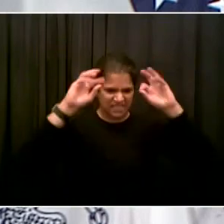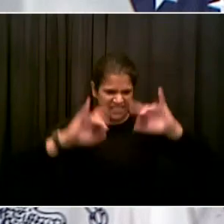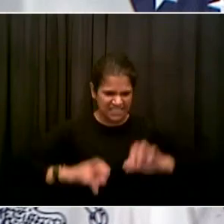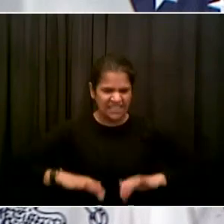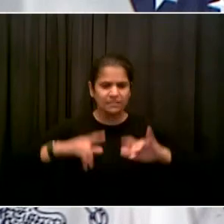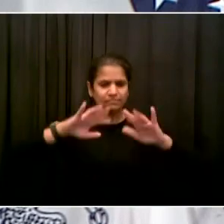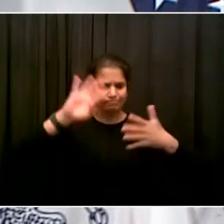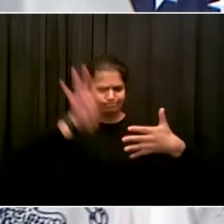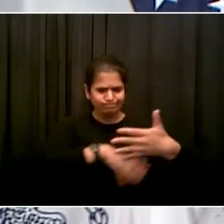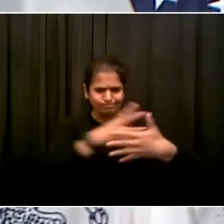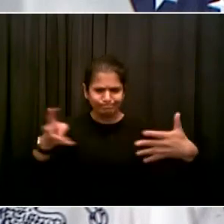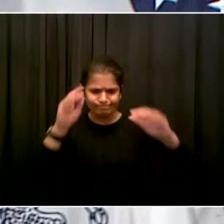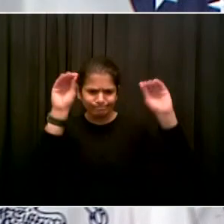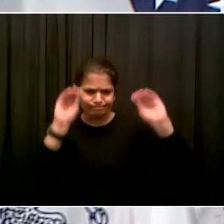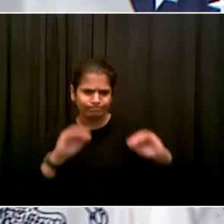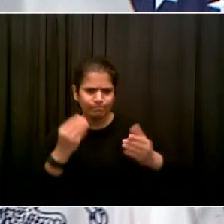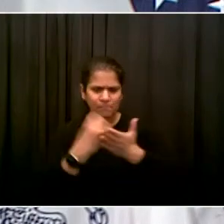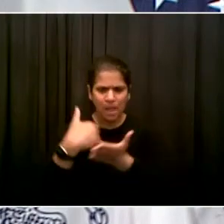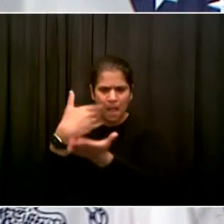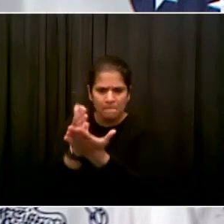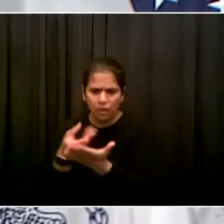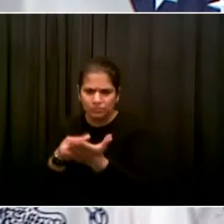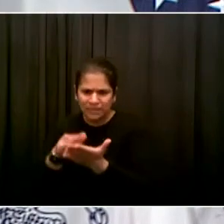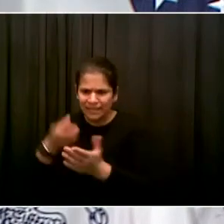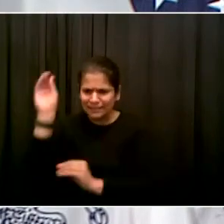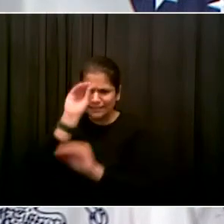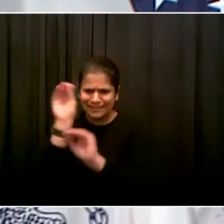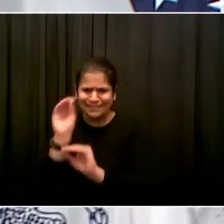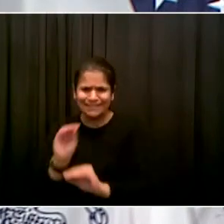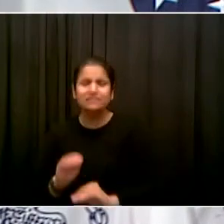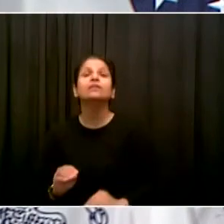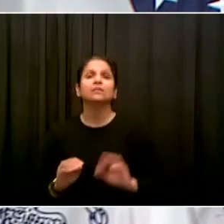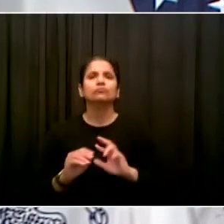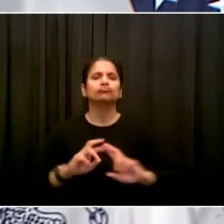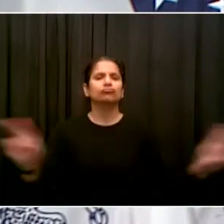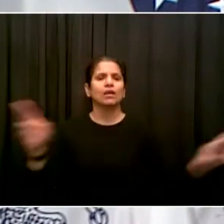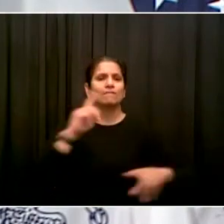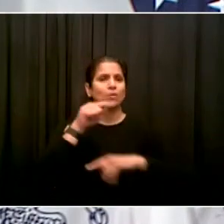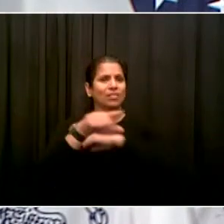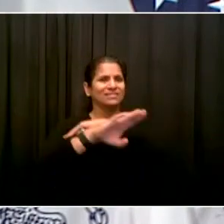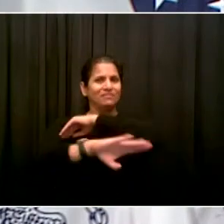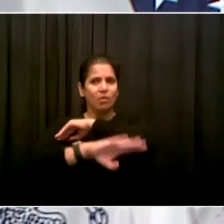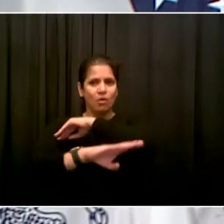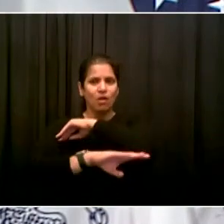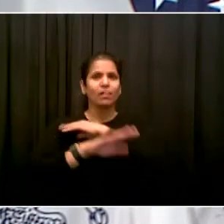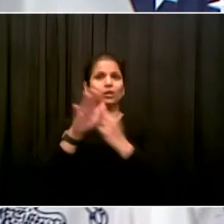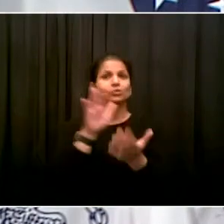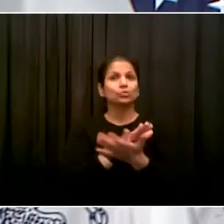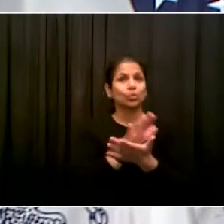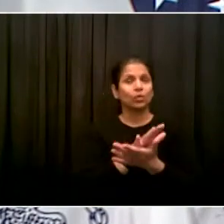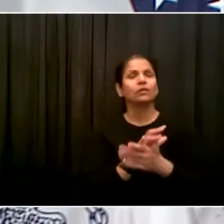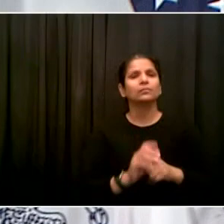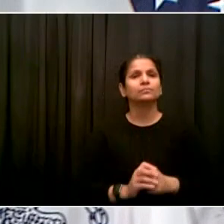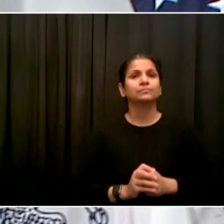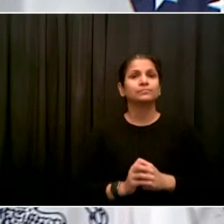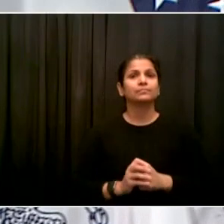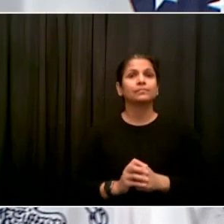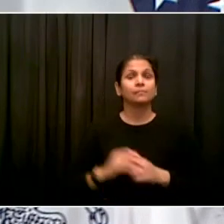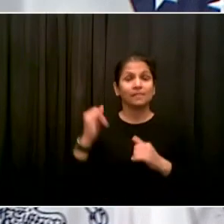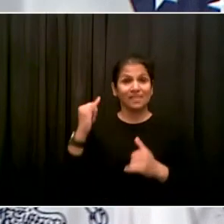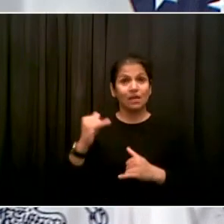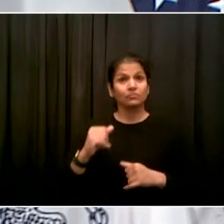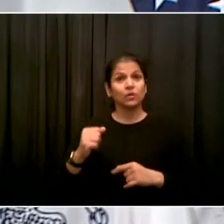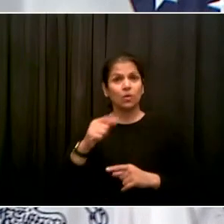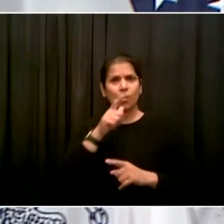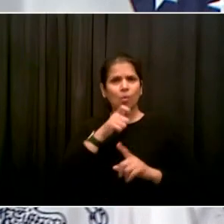progress on a number of fronts, expanding access to childcare, addressing the real needs of renters who have been through so